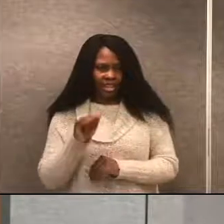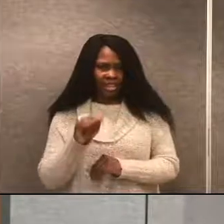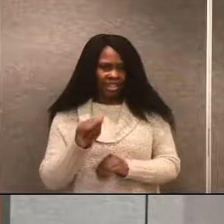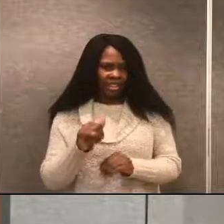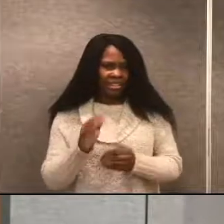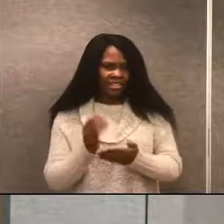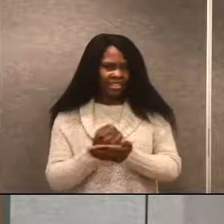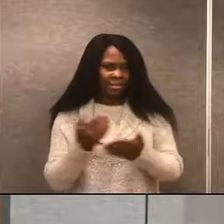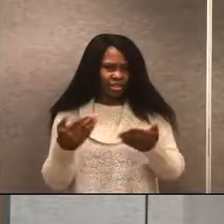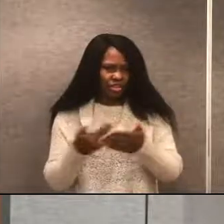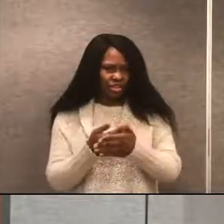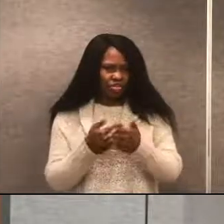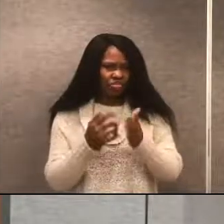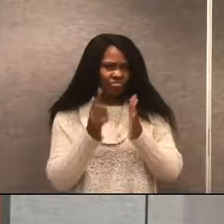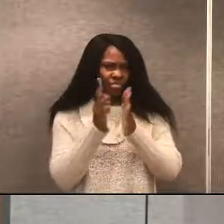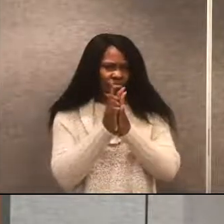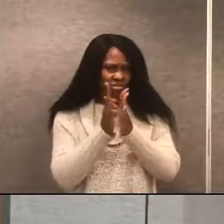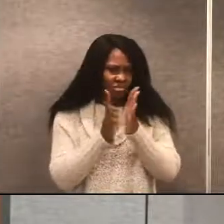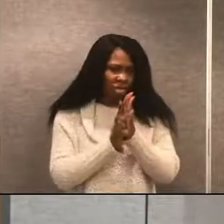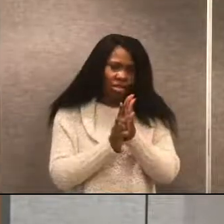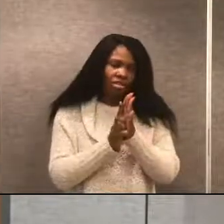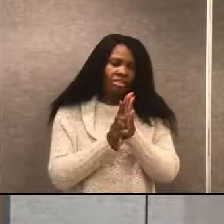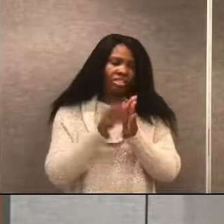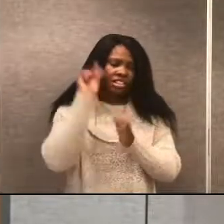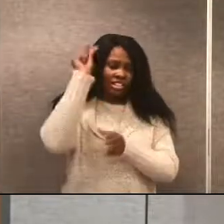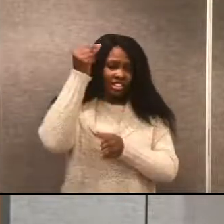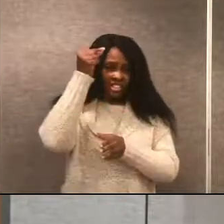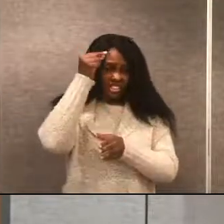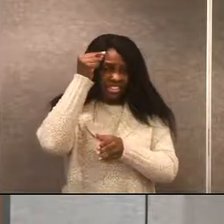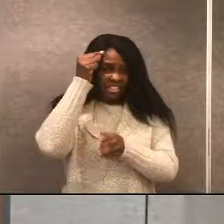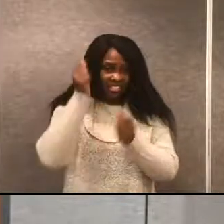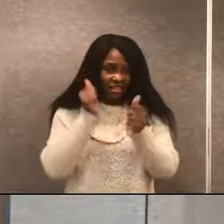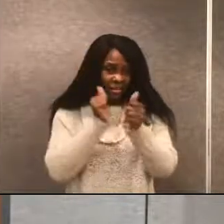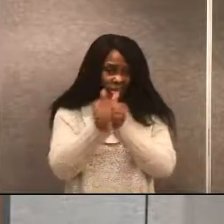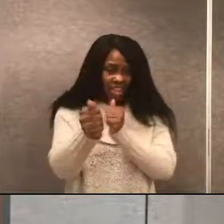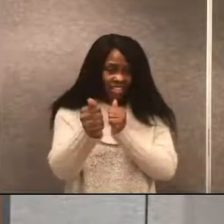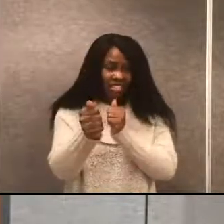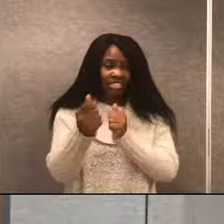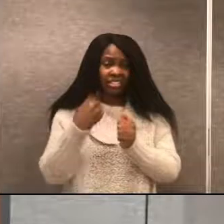the governor has passed, and we expect that